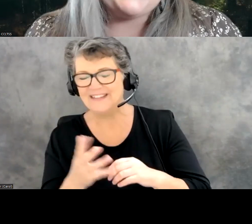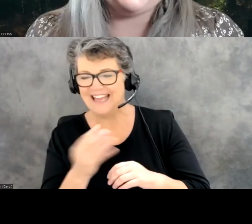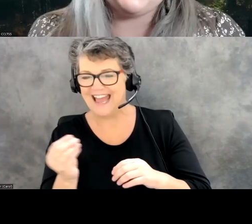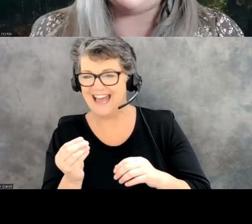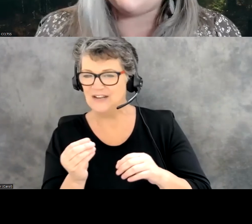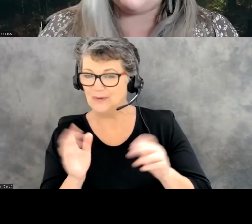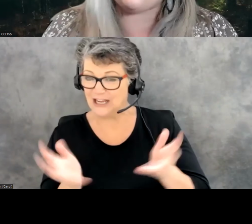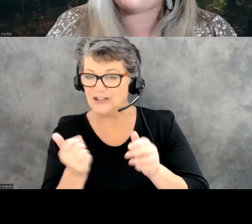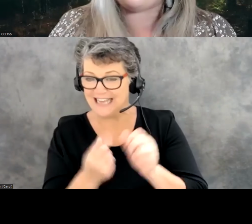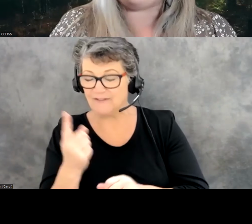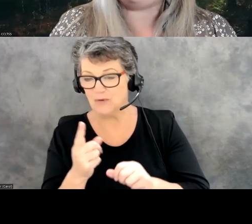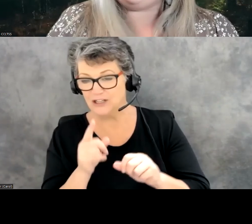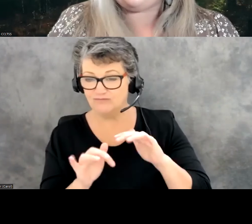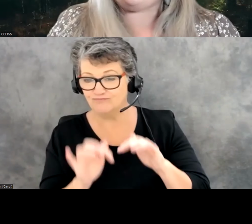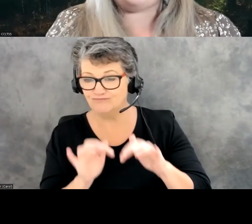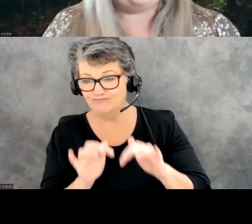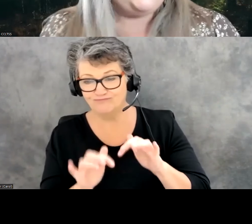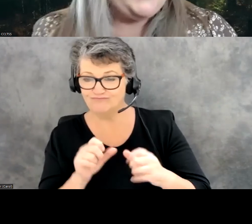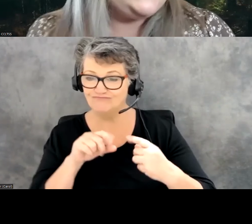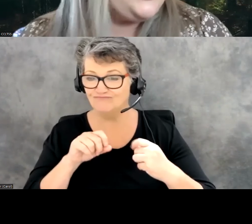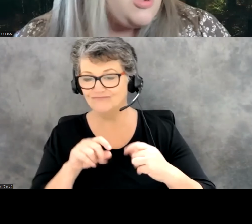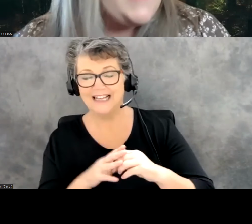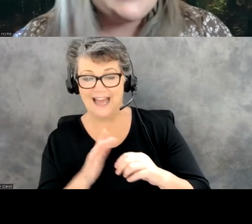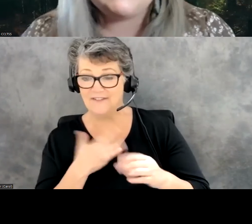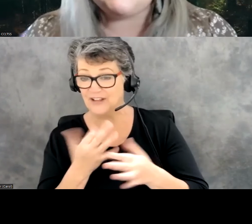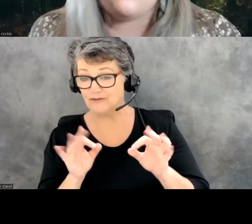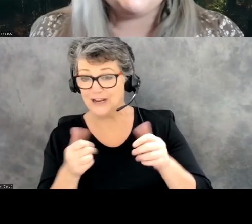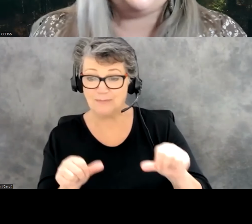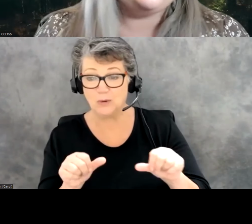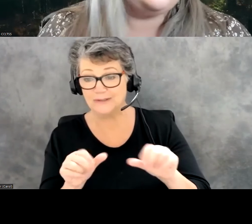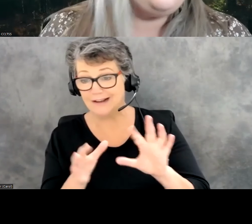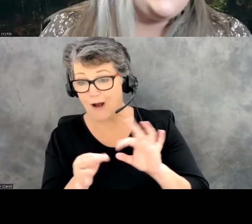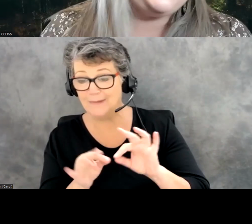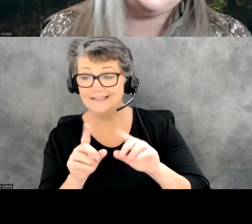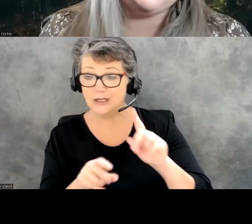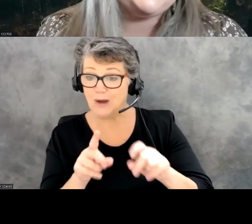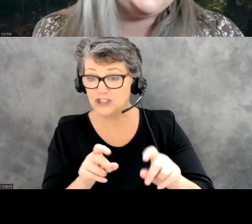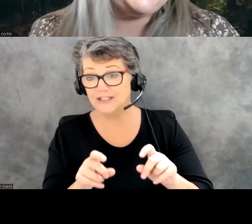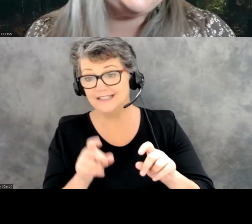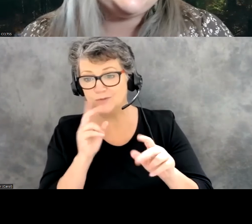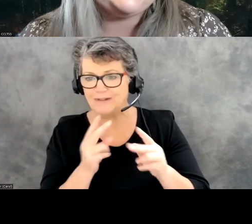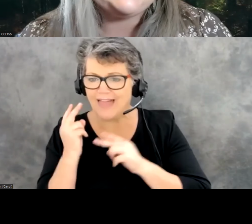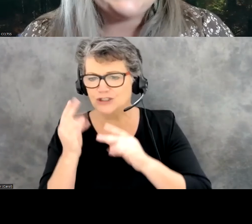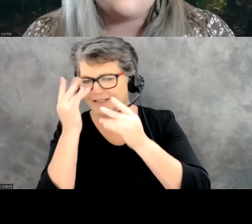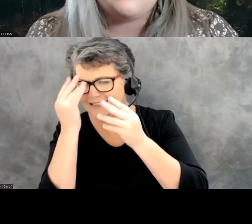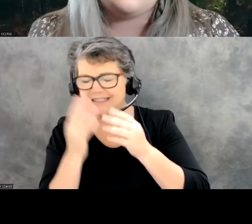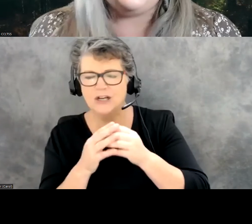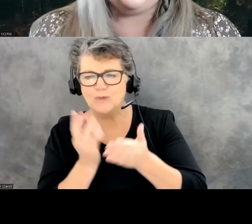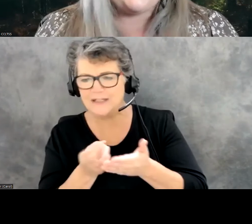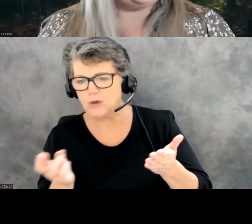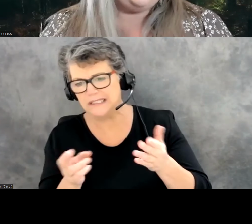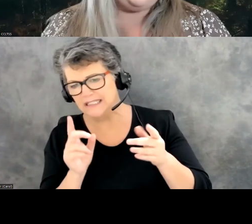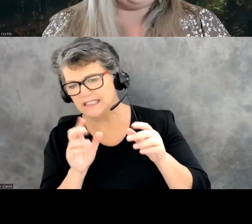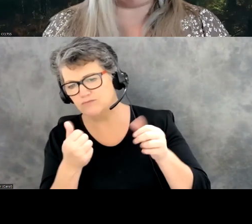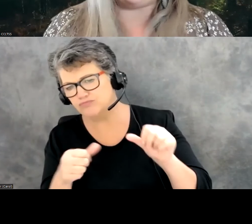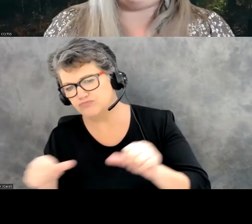to engage throughout today's webinar. Feel free to post your comments, your questions, reflections, resources, etc.